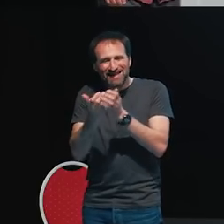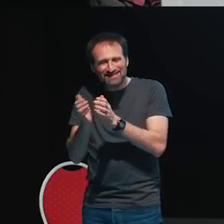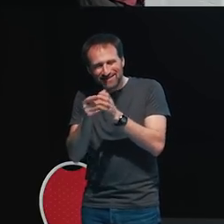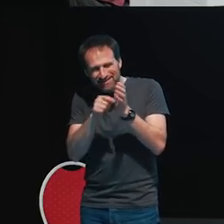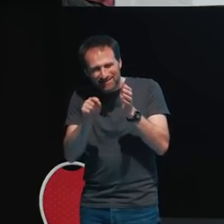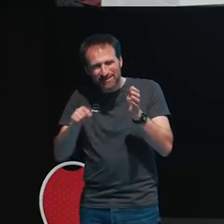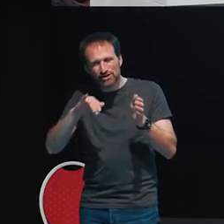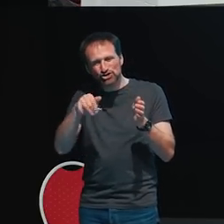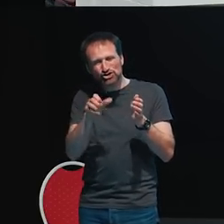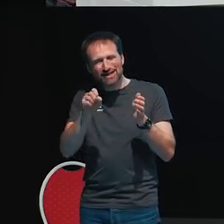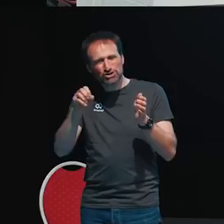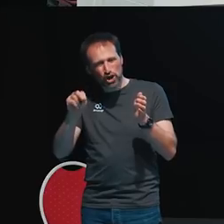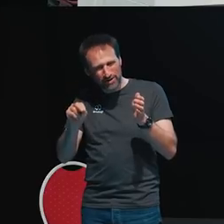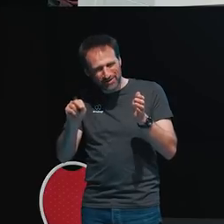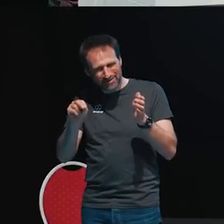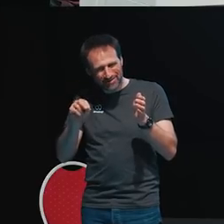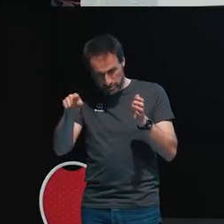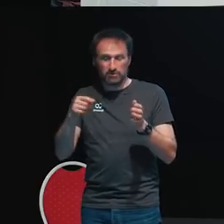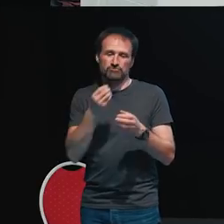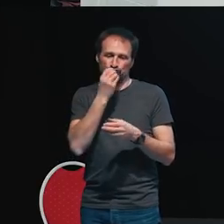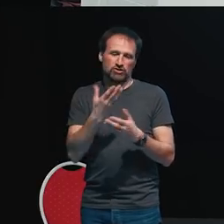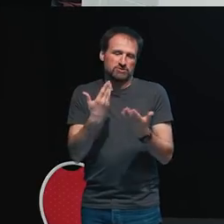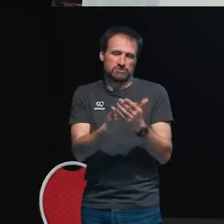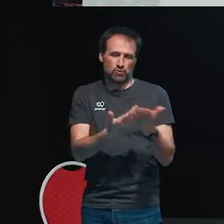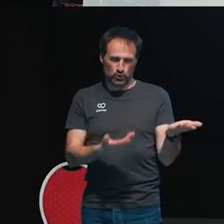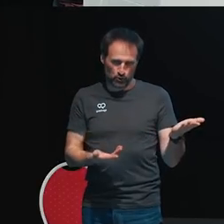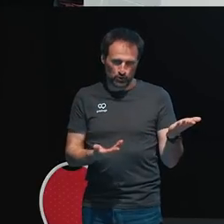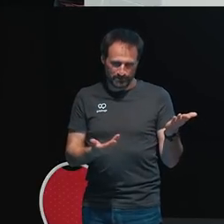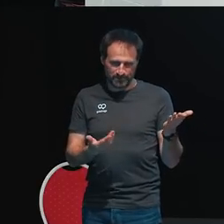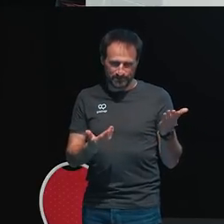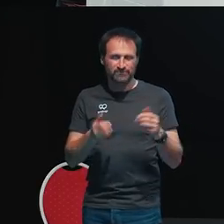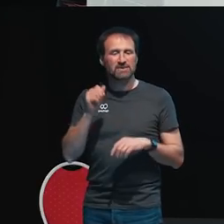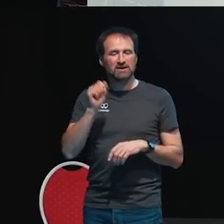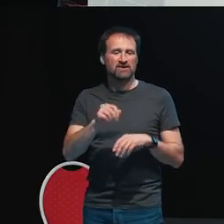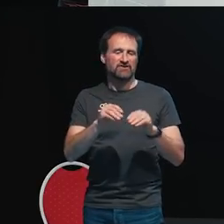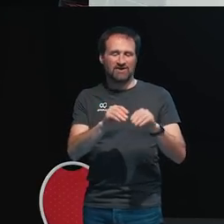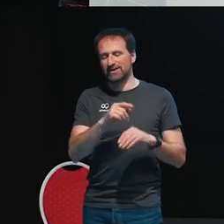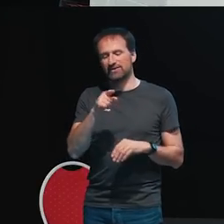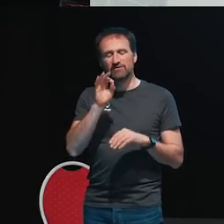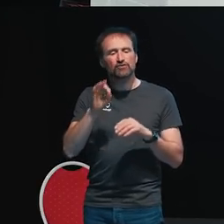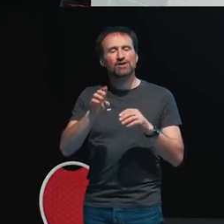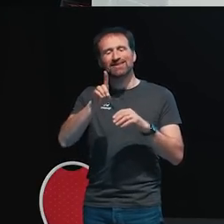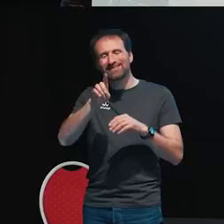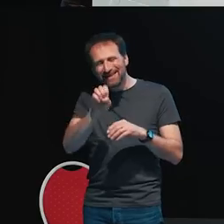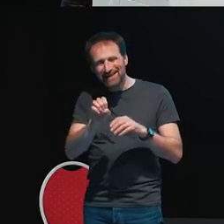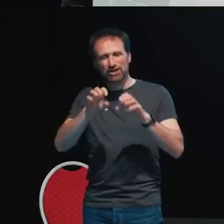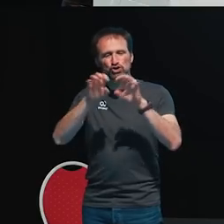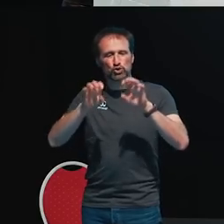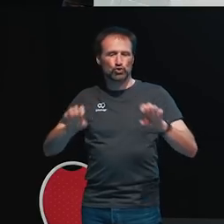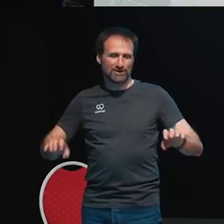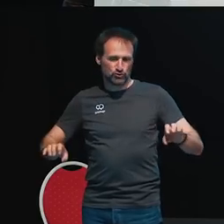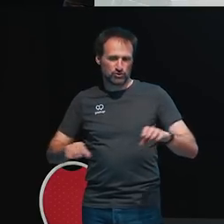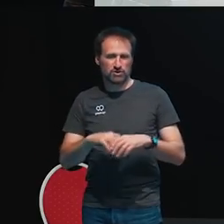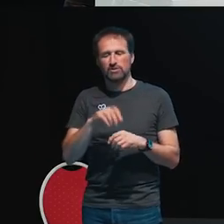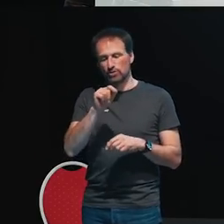nice. And it's partially based on the structuring, so you're both checking the structure.